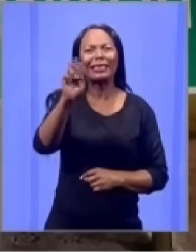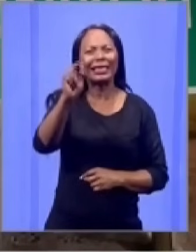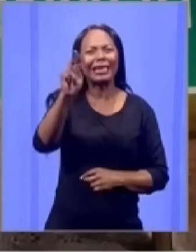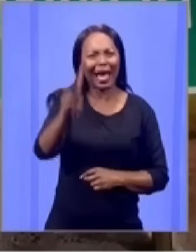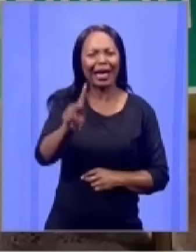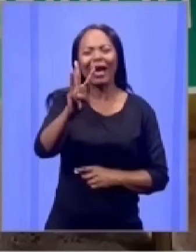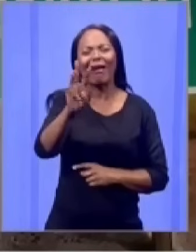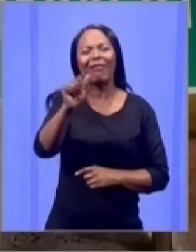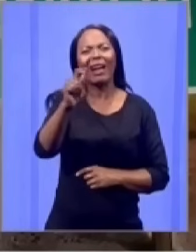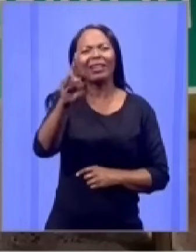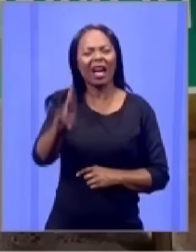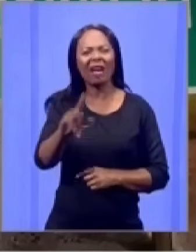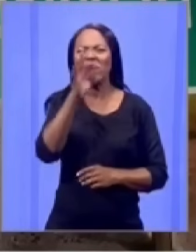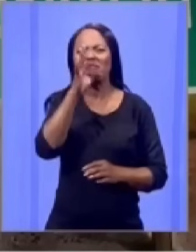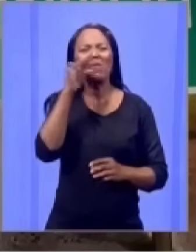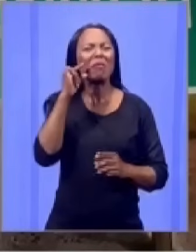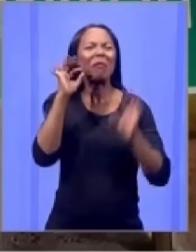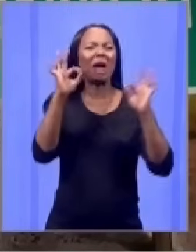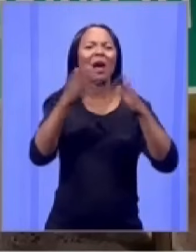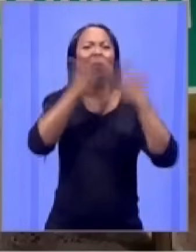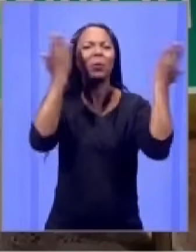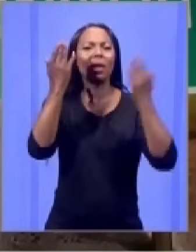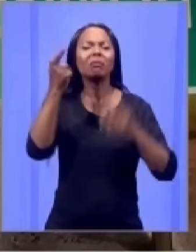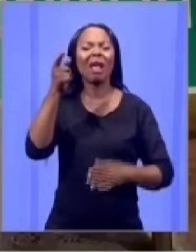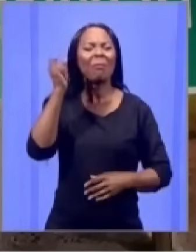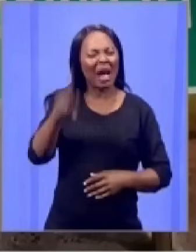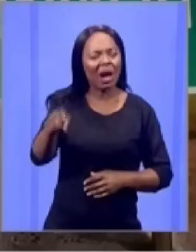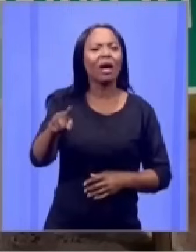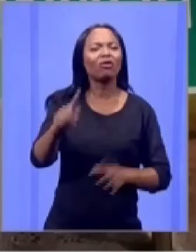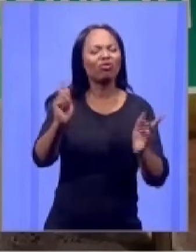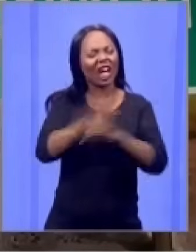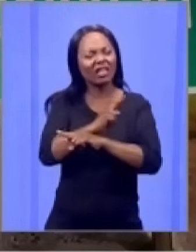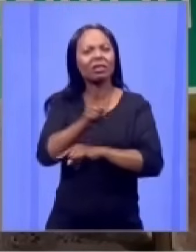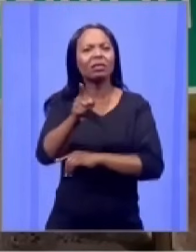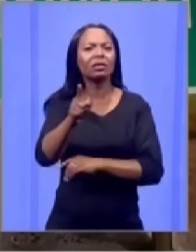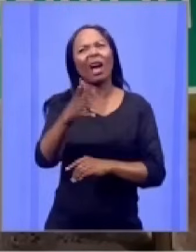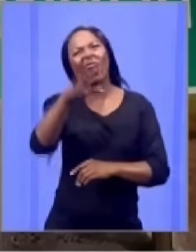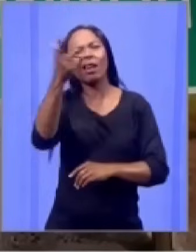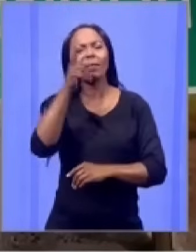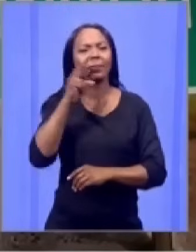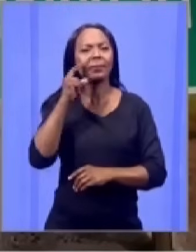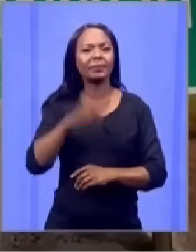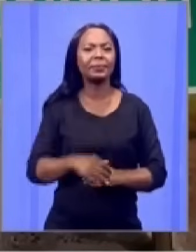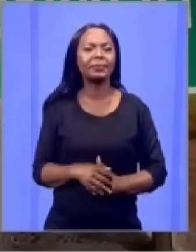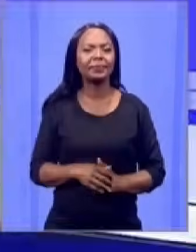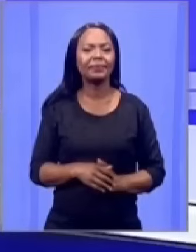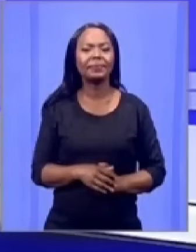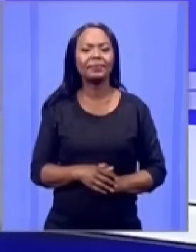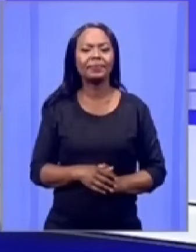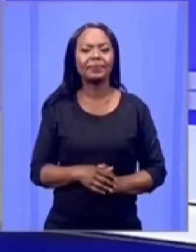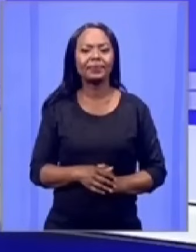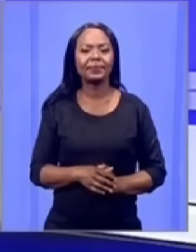le bose late ke lona bile ke nana gore nkebe ba le change motlhomong ba biletse ka lebitso le leng.